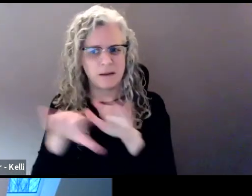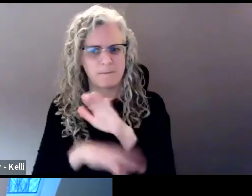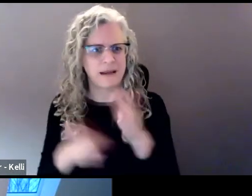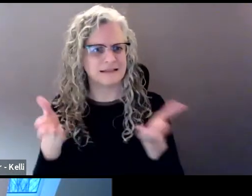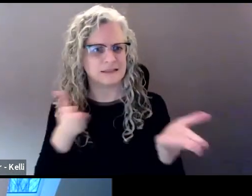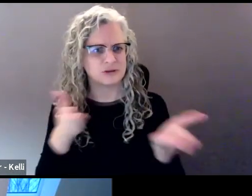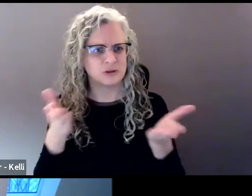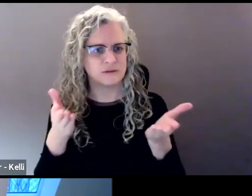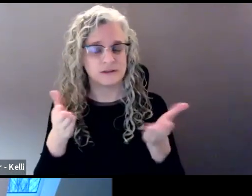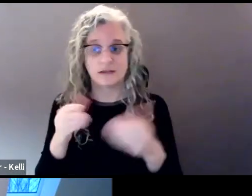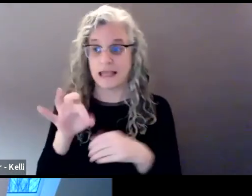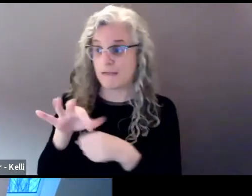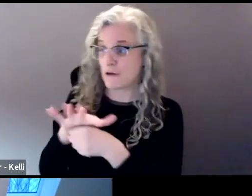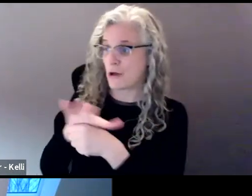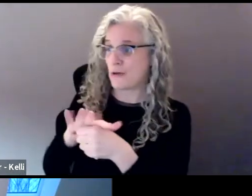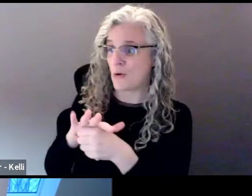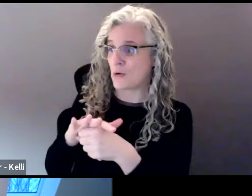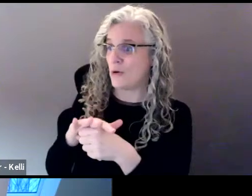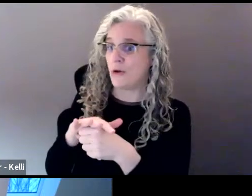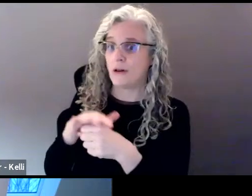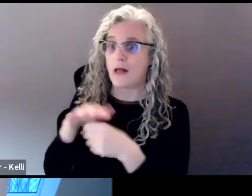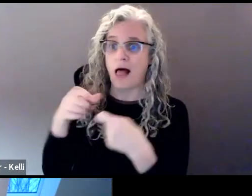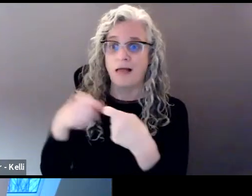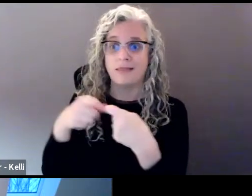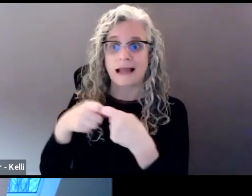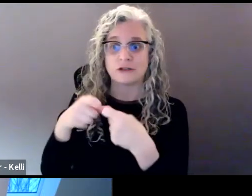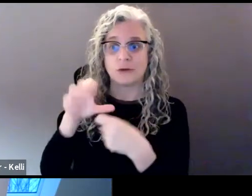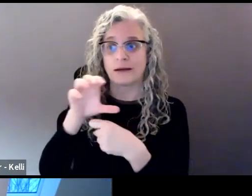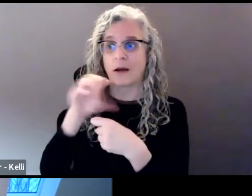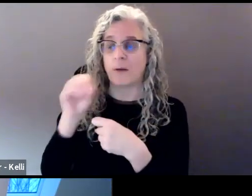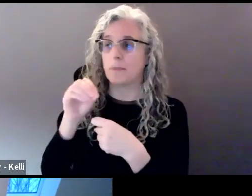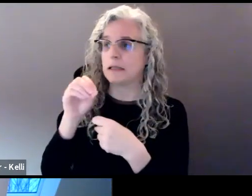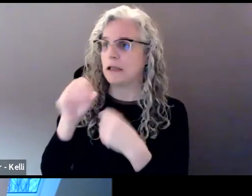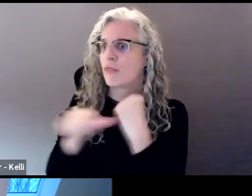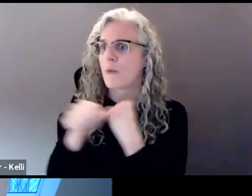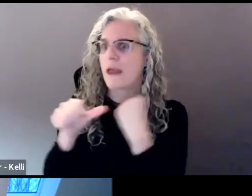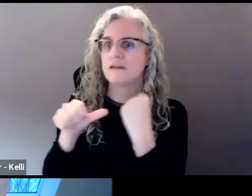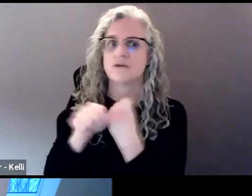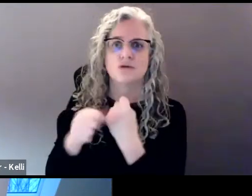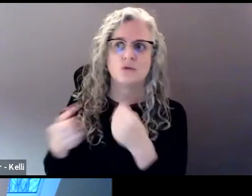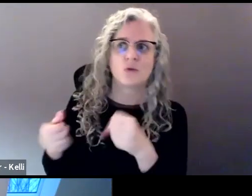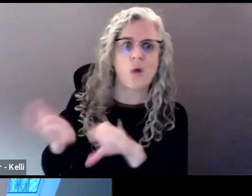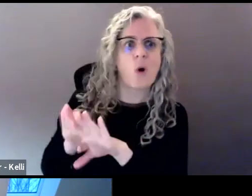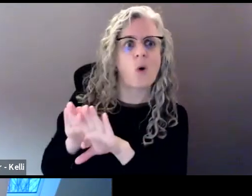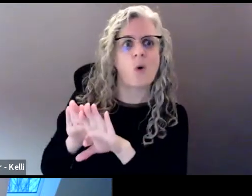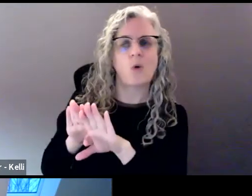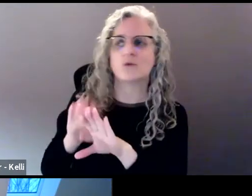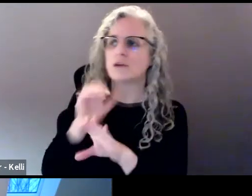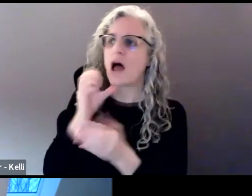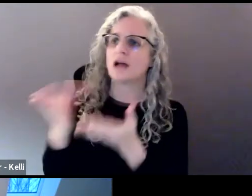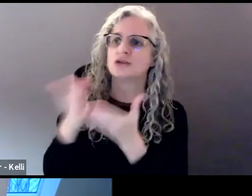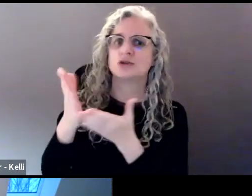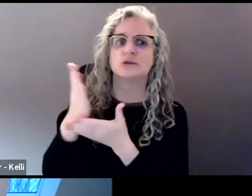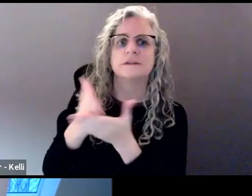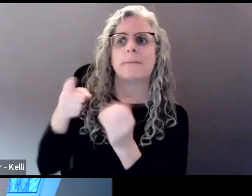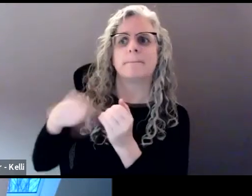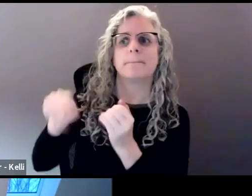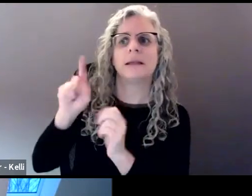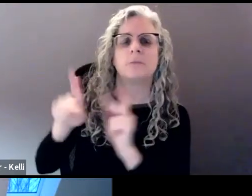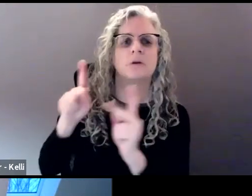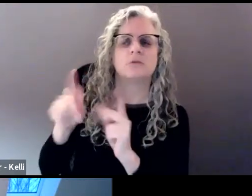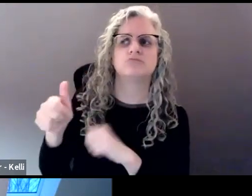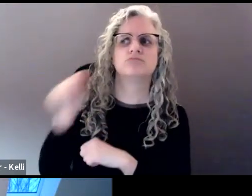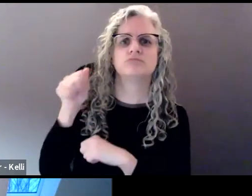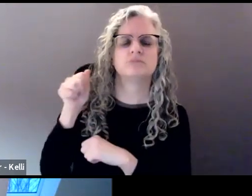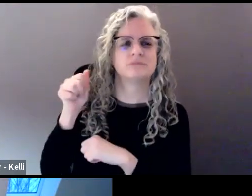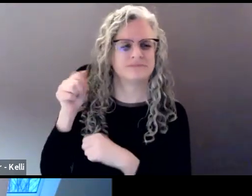local electric utility threatened to withhold service from, or even hinted at withholding service from, a substantial fraction of its users, because that would convey